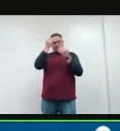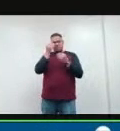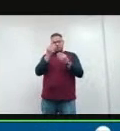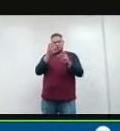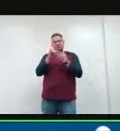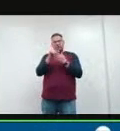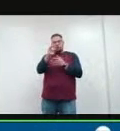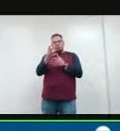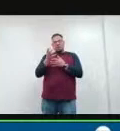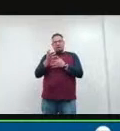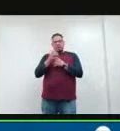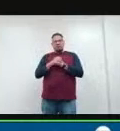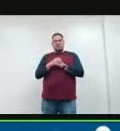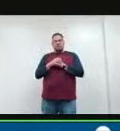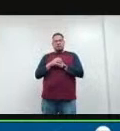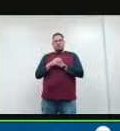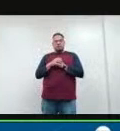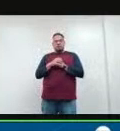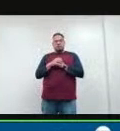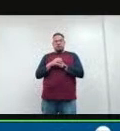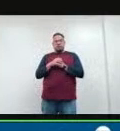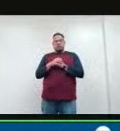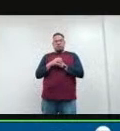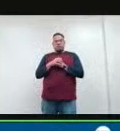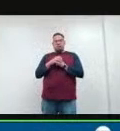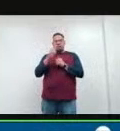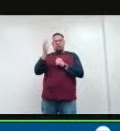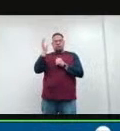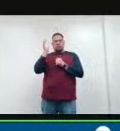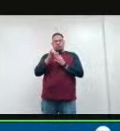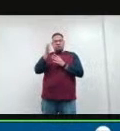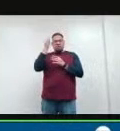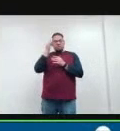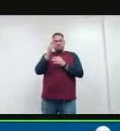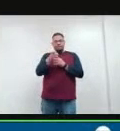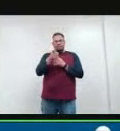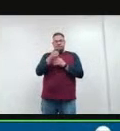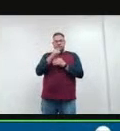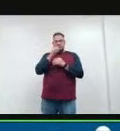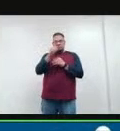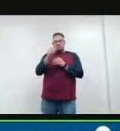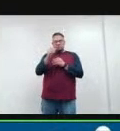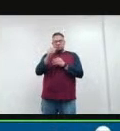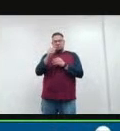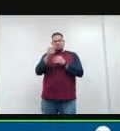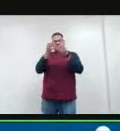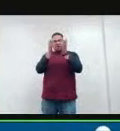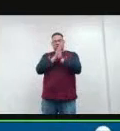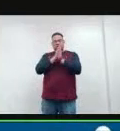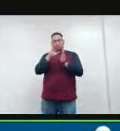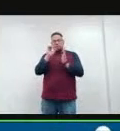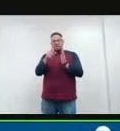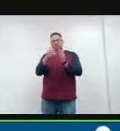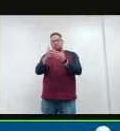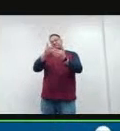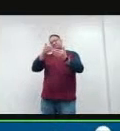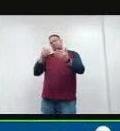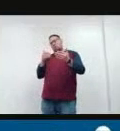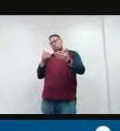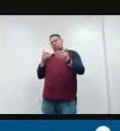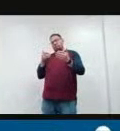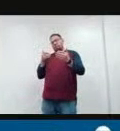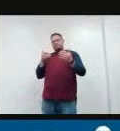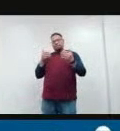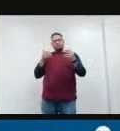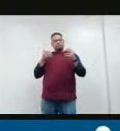you wanted. And that's because you didn't ask the question ahead of time. No, I